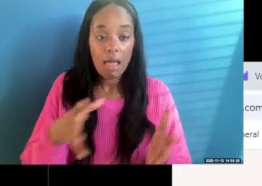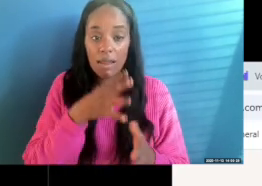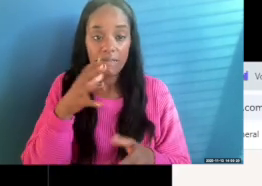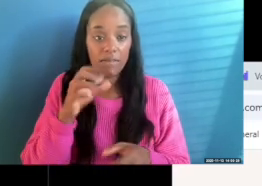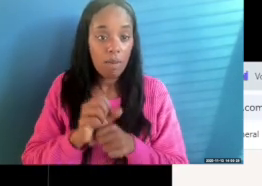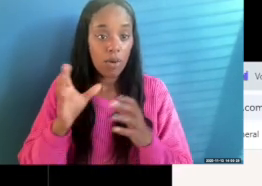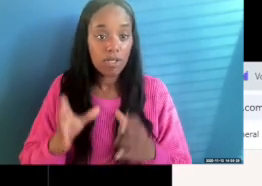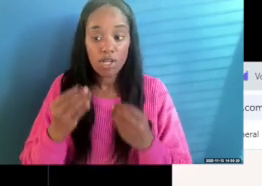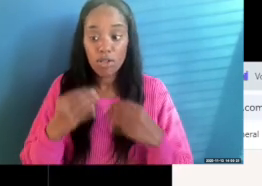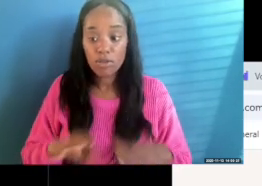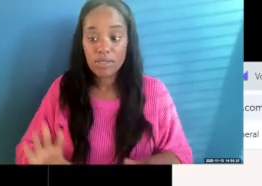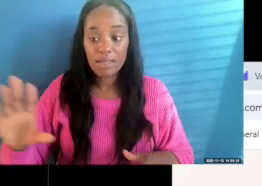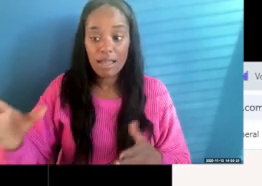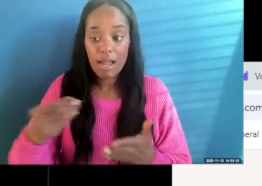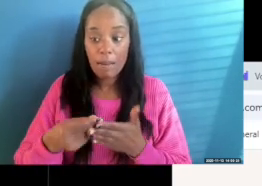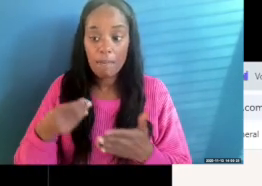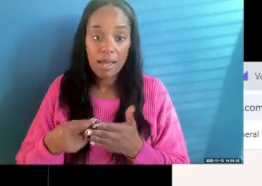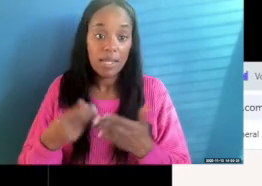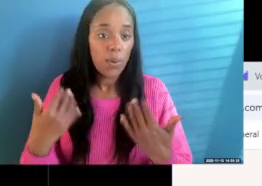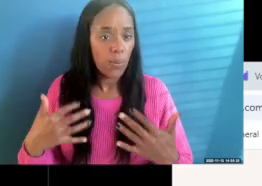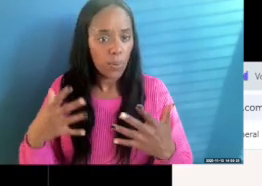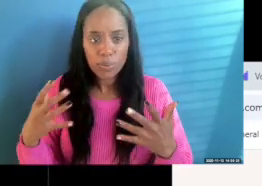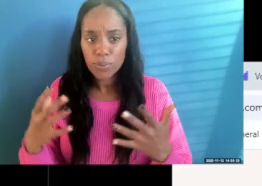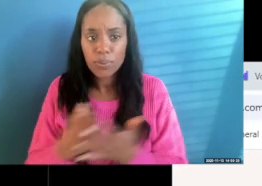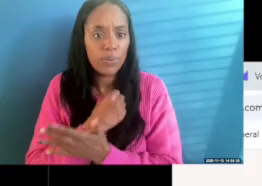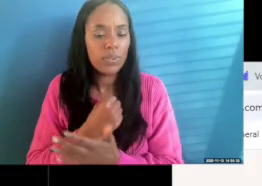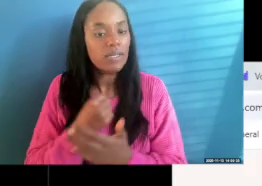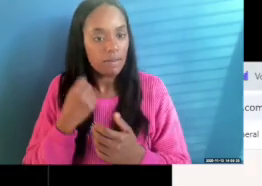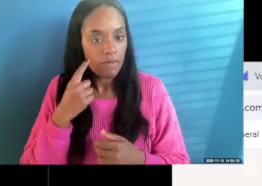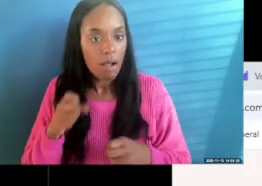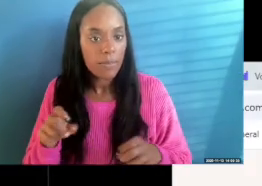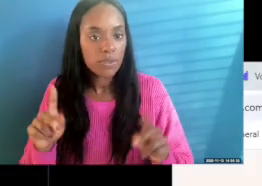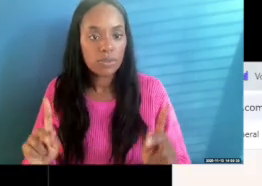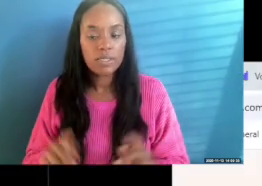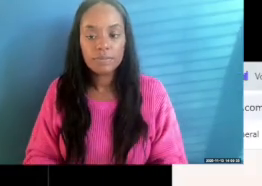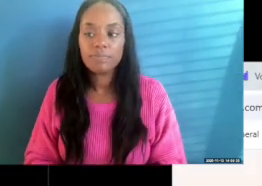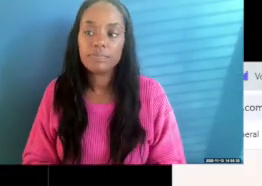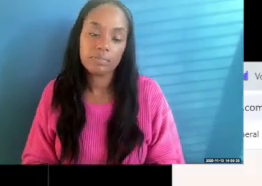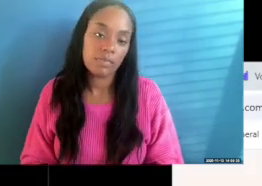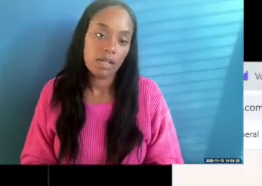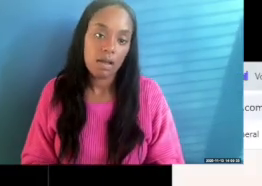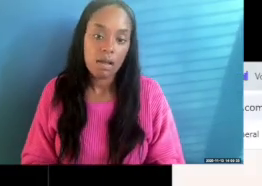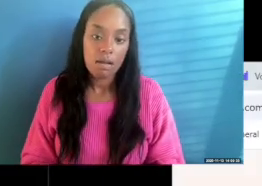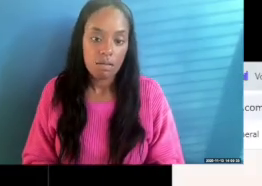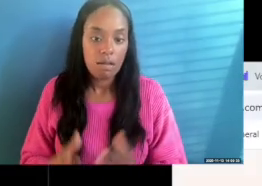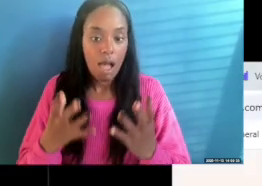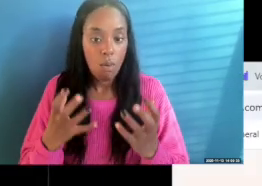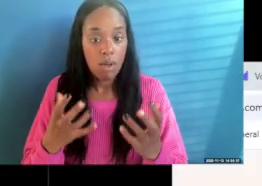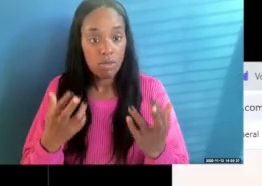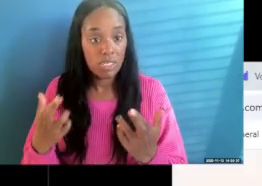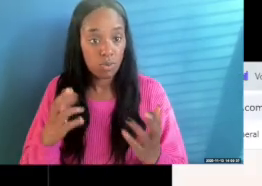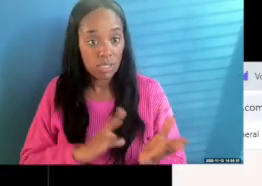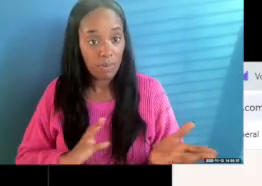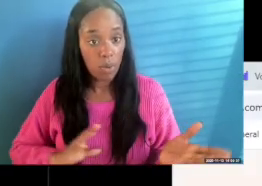mobile data, trailer or something. But anyways, the possibilities for innovative technologies to come into the space where there's a lot of